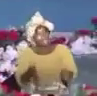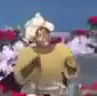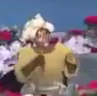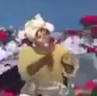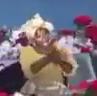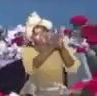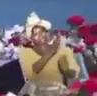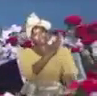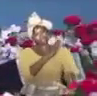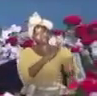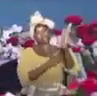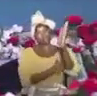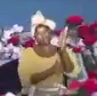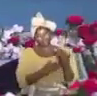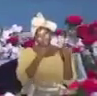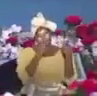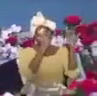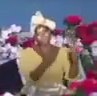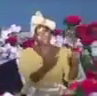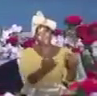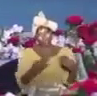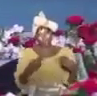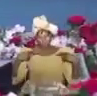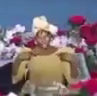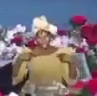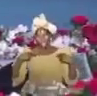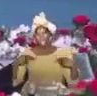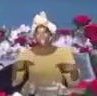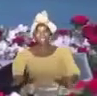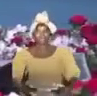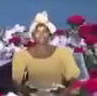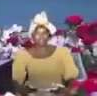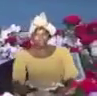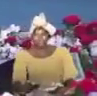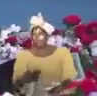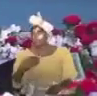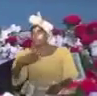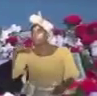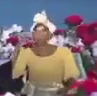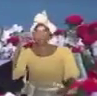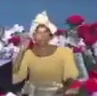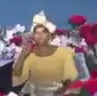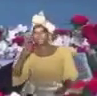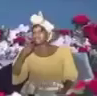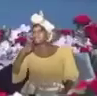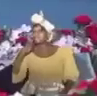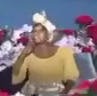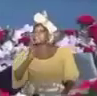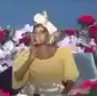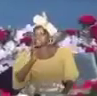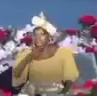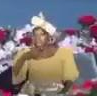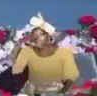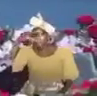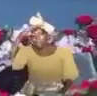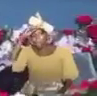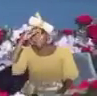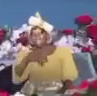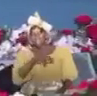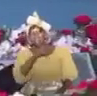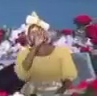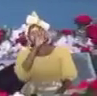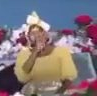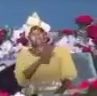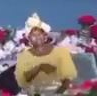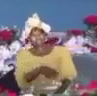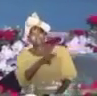Job's health was so hit that the Bible says that men would look at him and just pass.